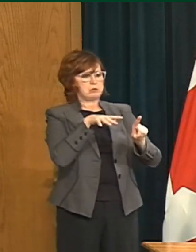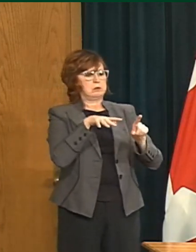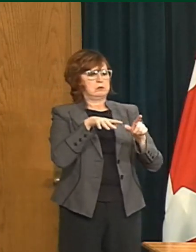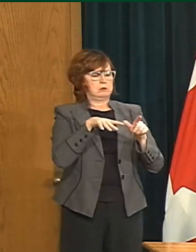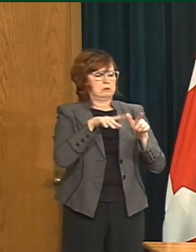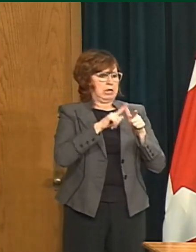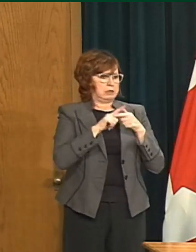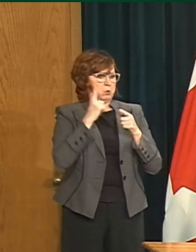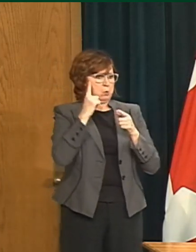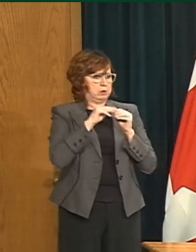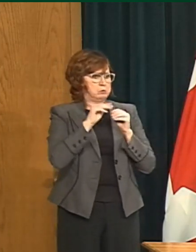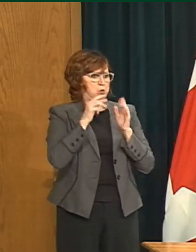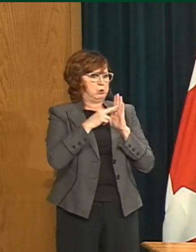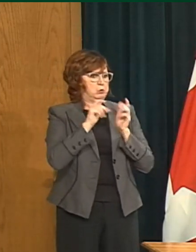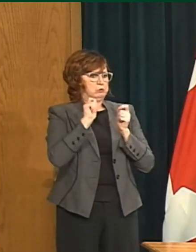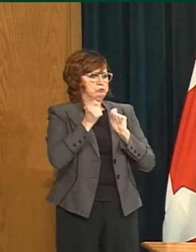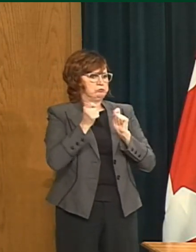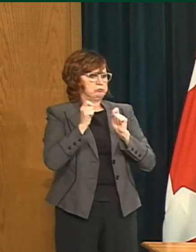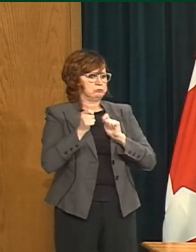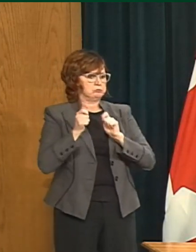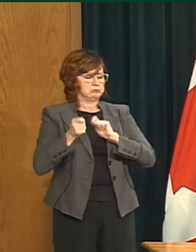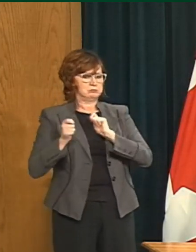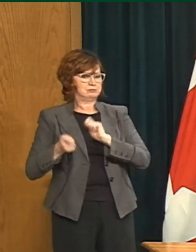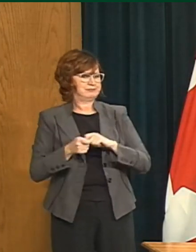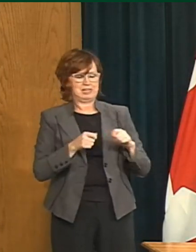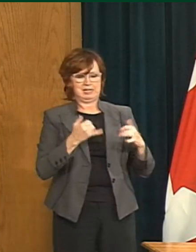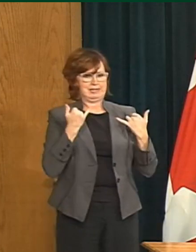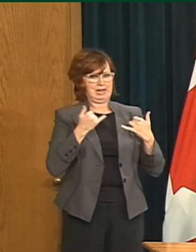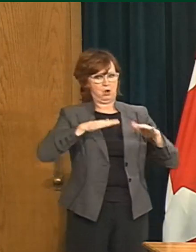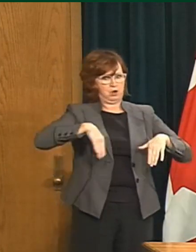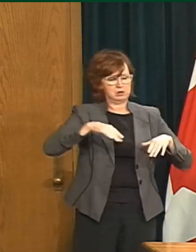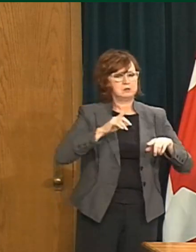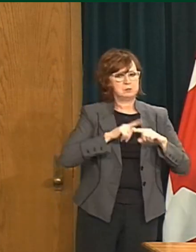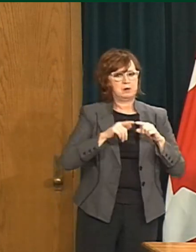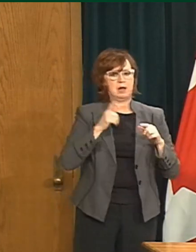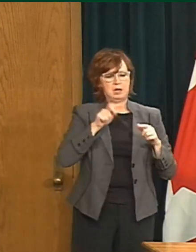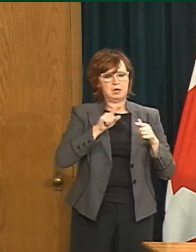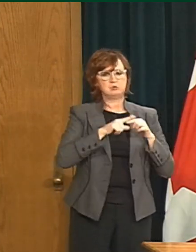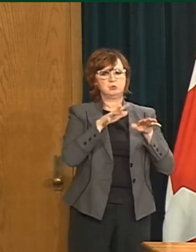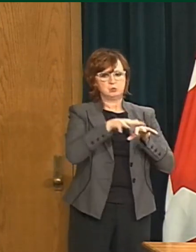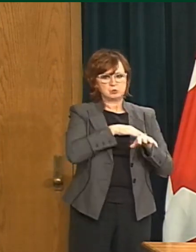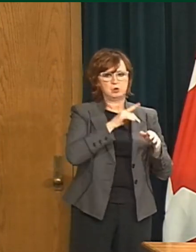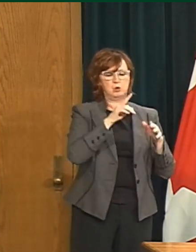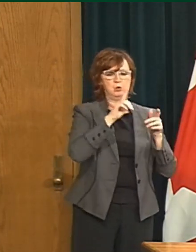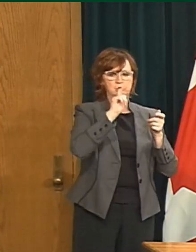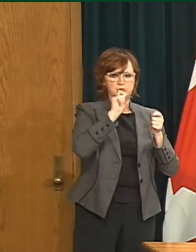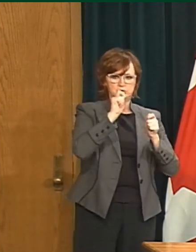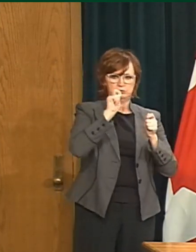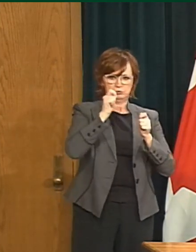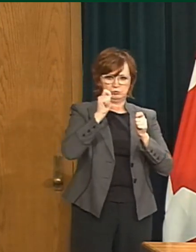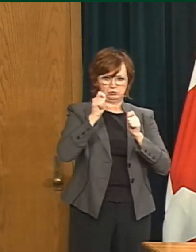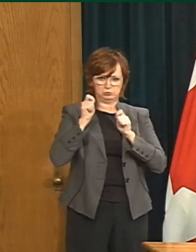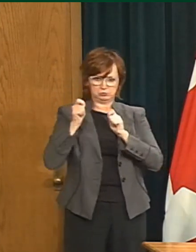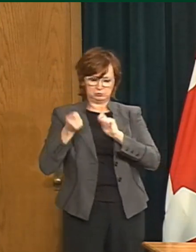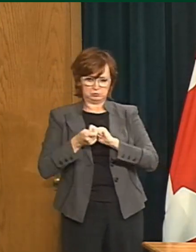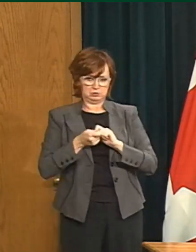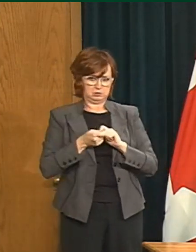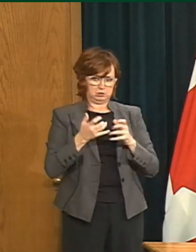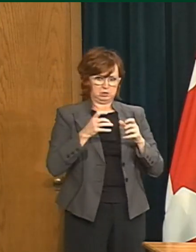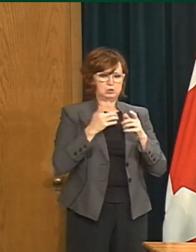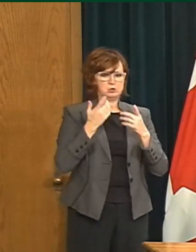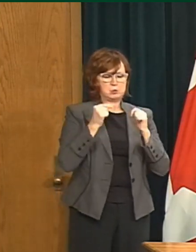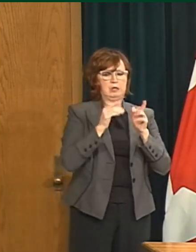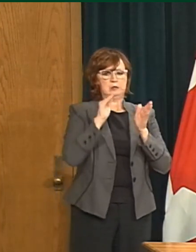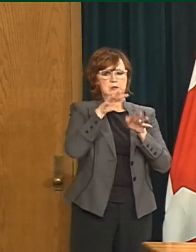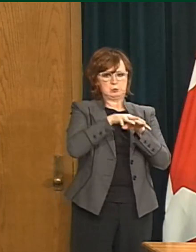bring a restriction back into place. It would be about attempting to manage as best as you could the infection rate in the province. Do you have anything to add to that, Doctor?